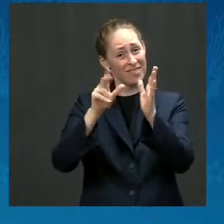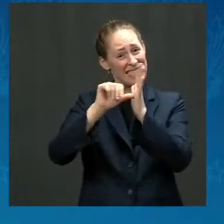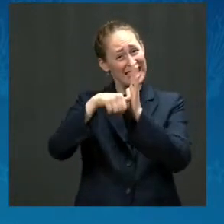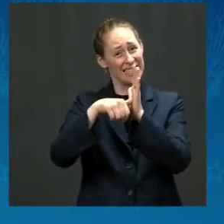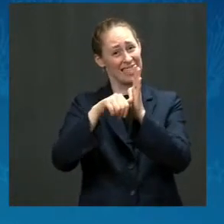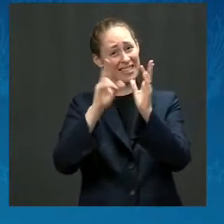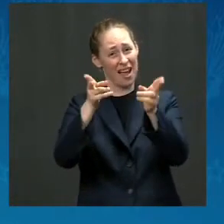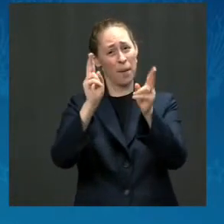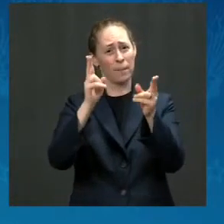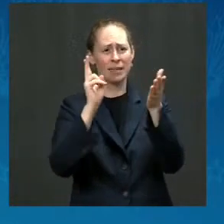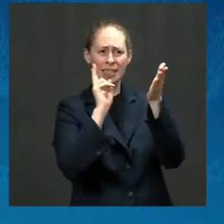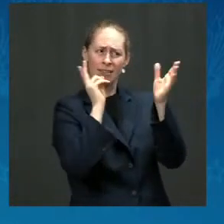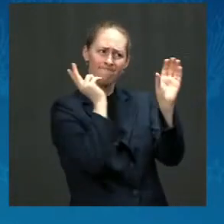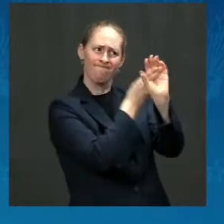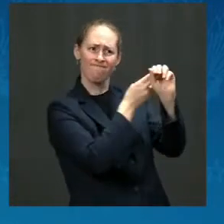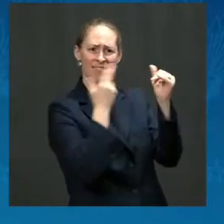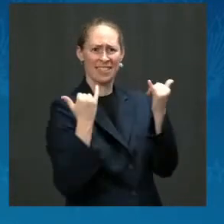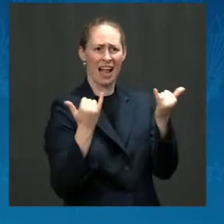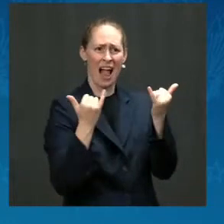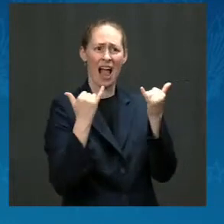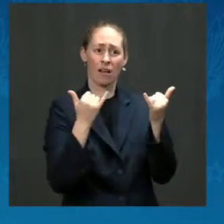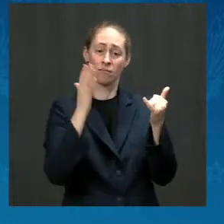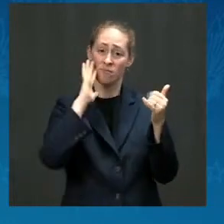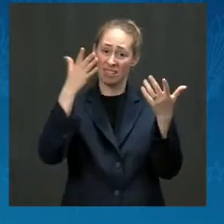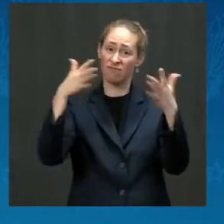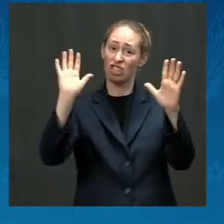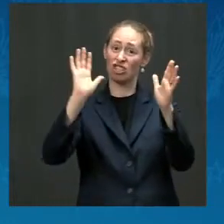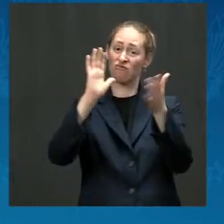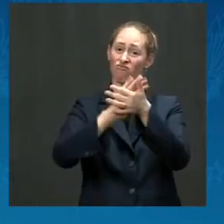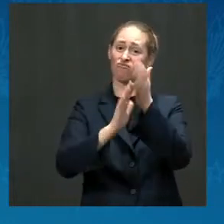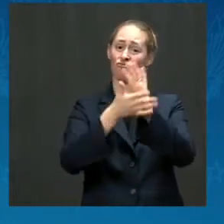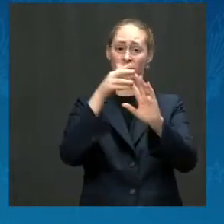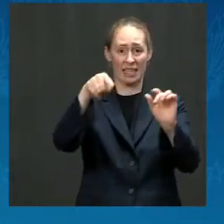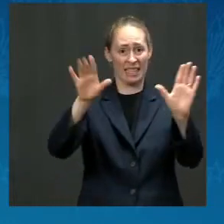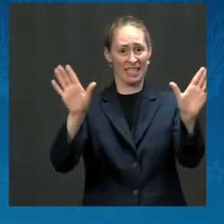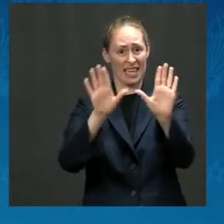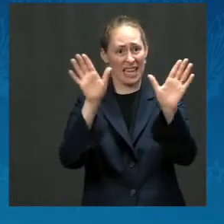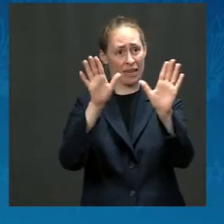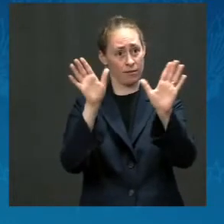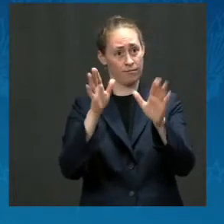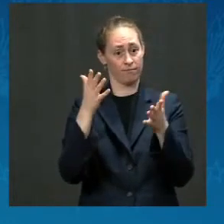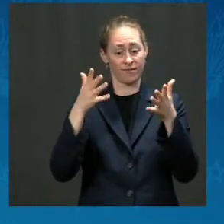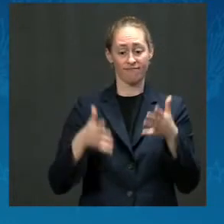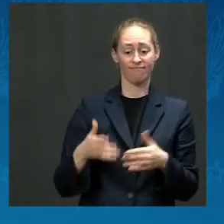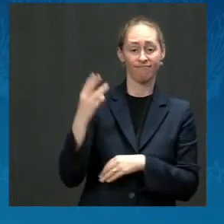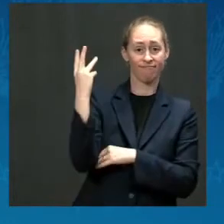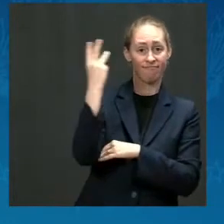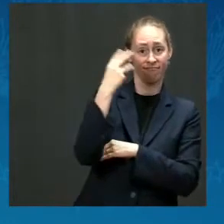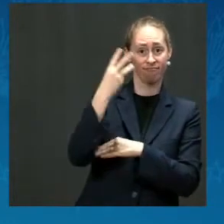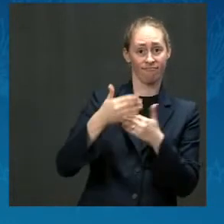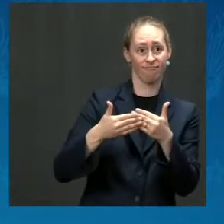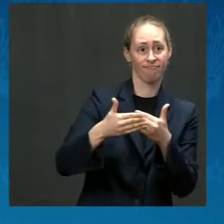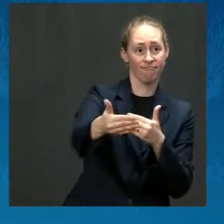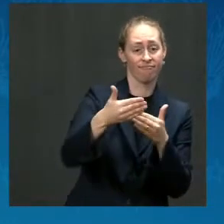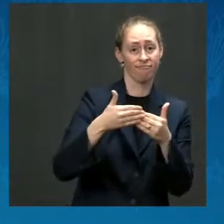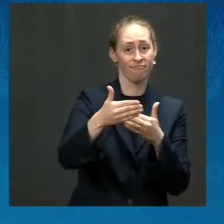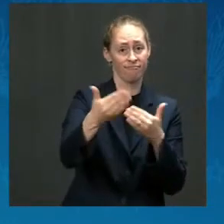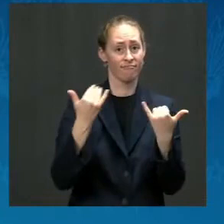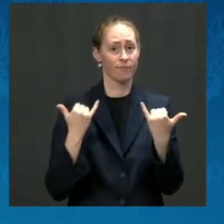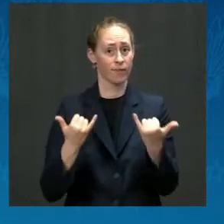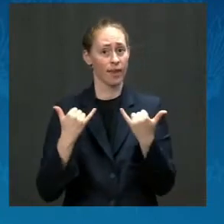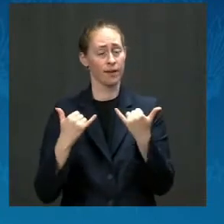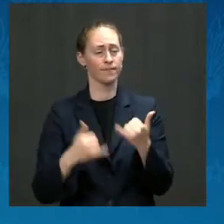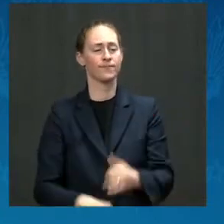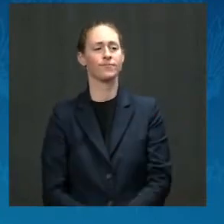the special enrollment period will end. That's 6 days from today. So if you need